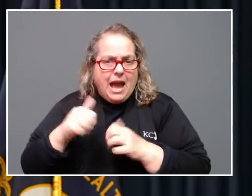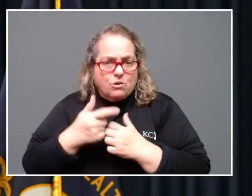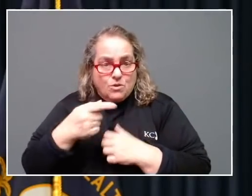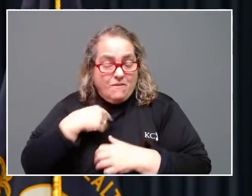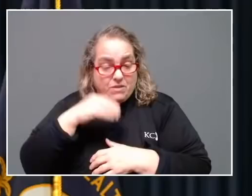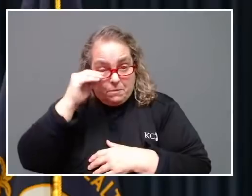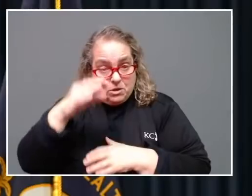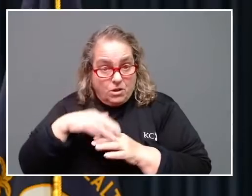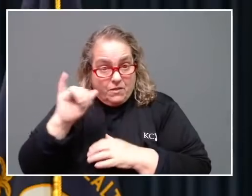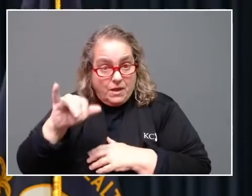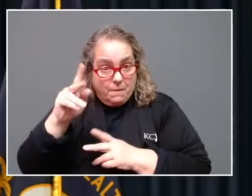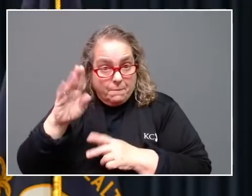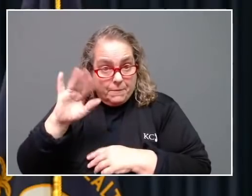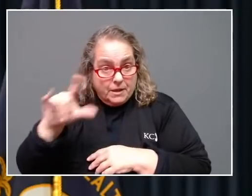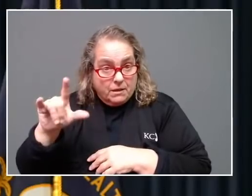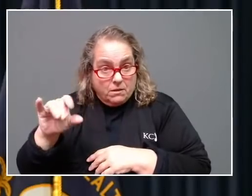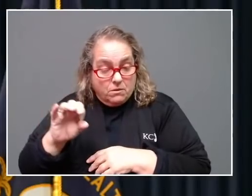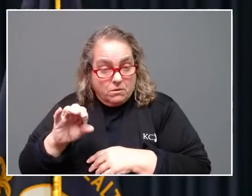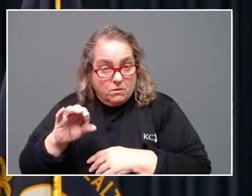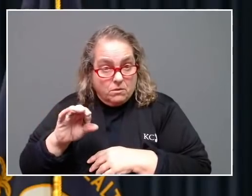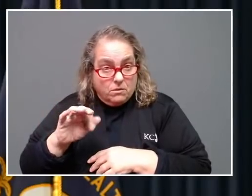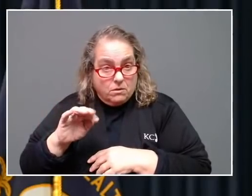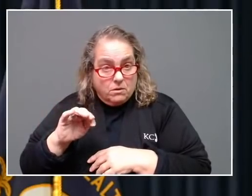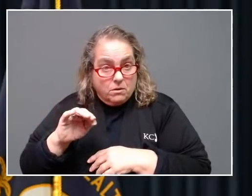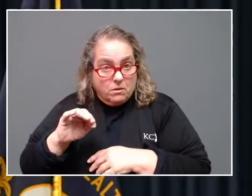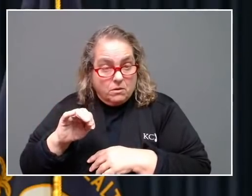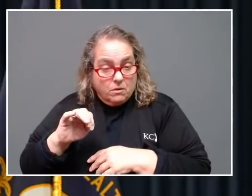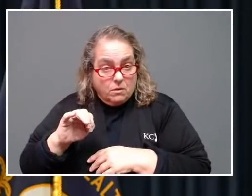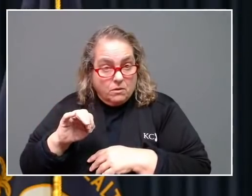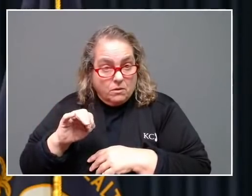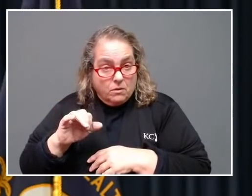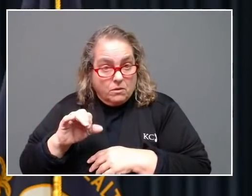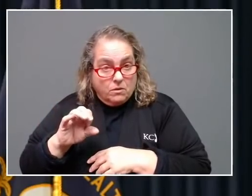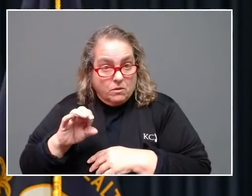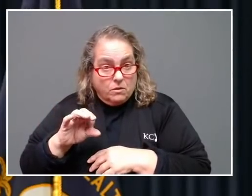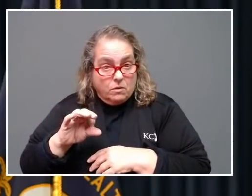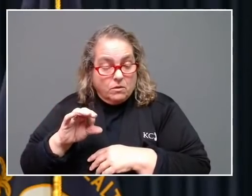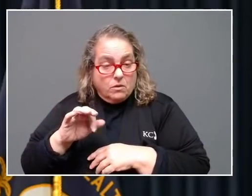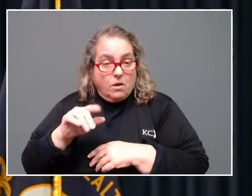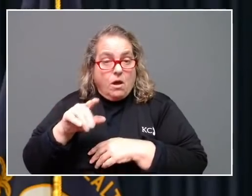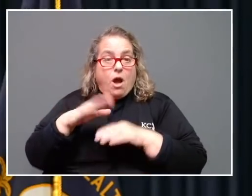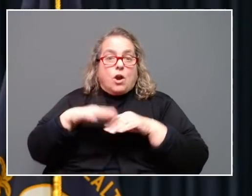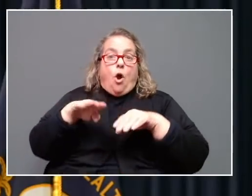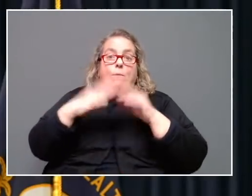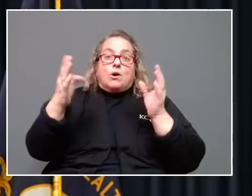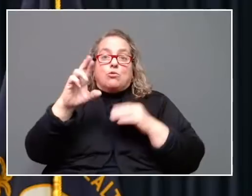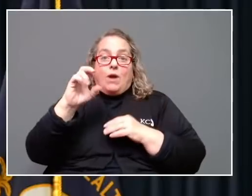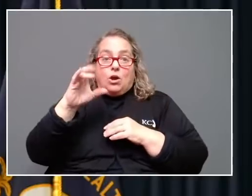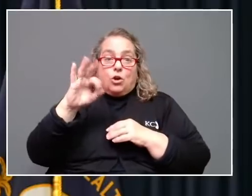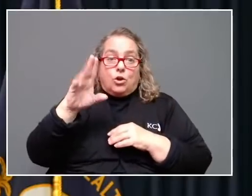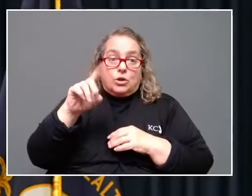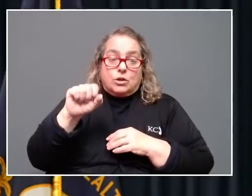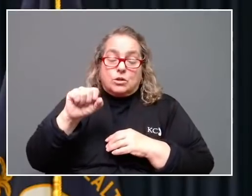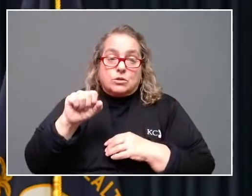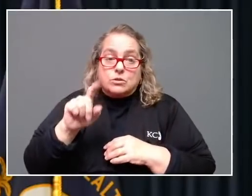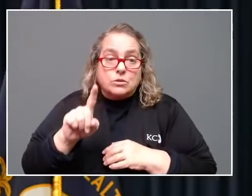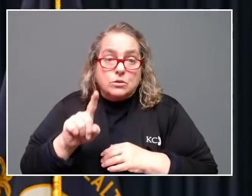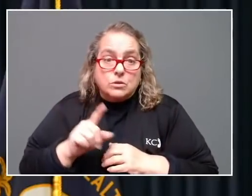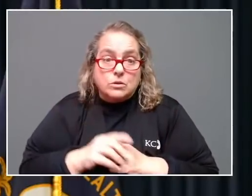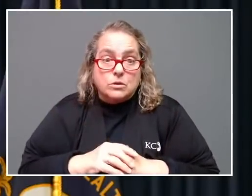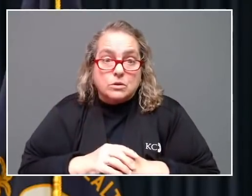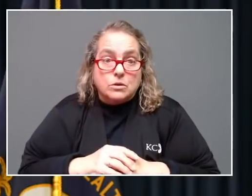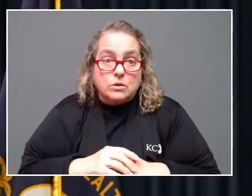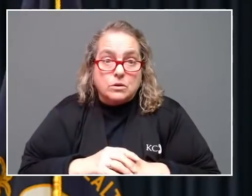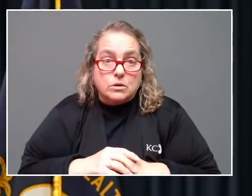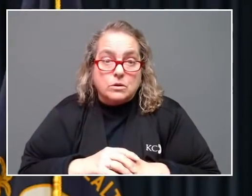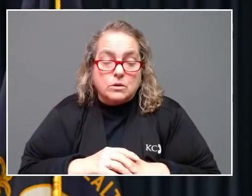bill? Yes. This is the one on open records. The swatting